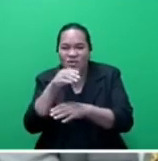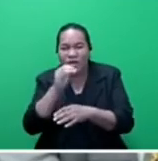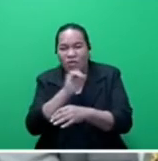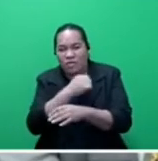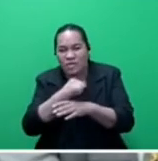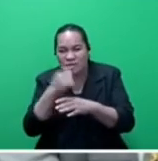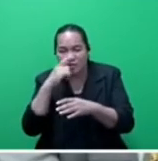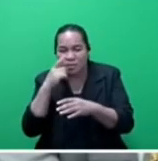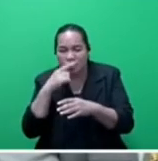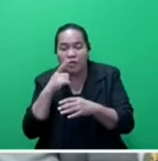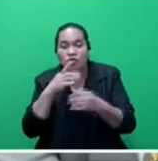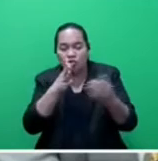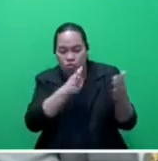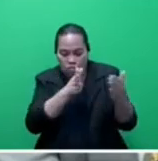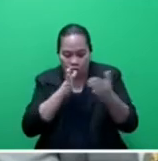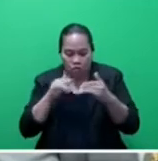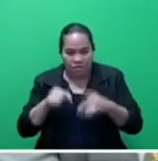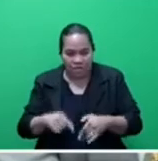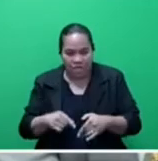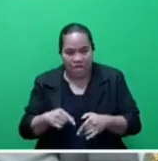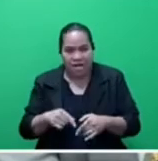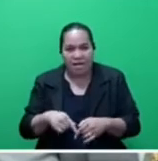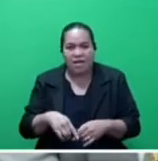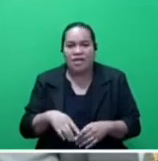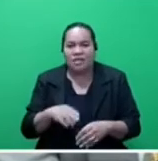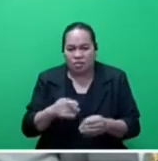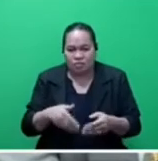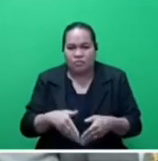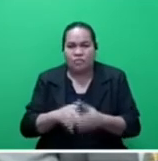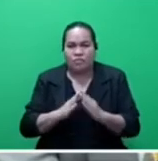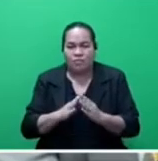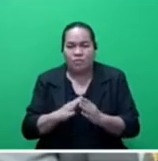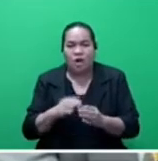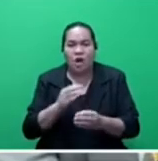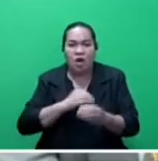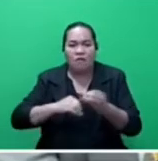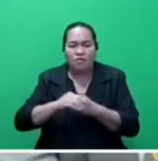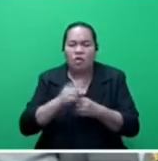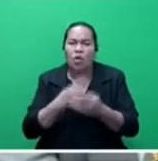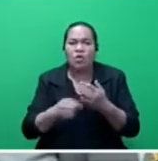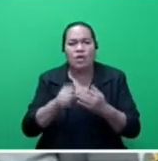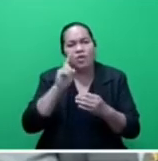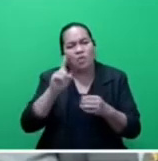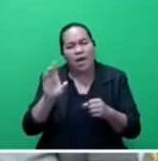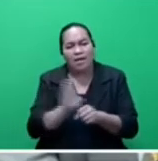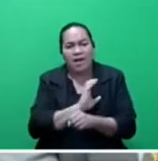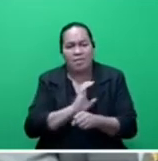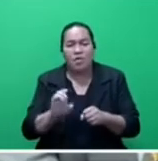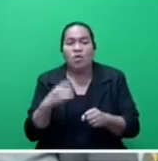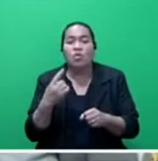to move their headquarters to Fiji. Only one company has done that, the ANZ Bank.